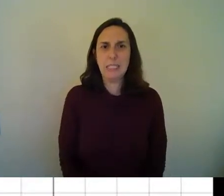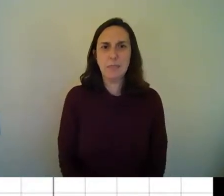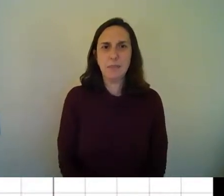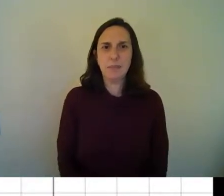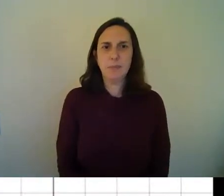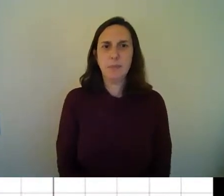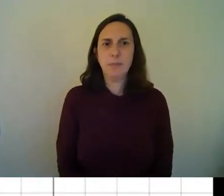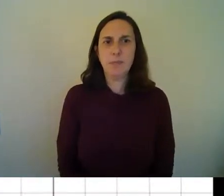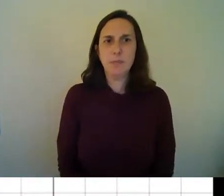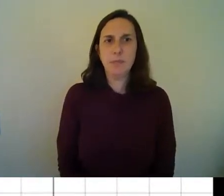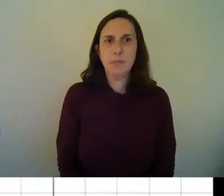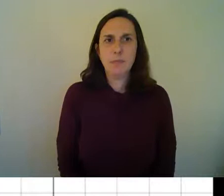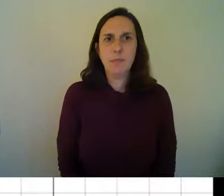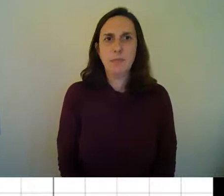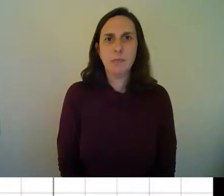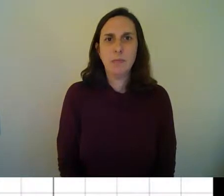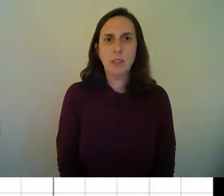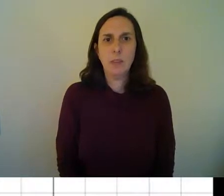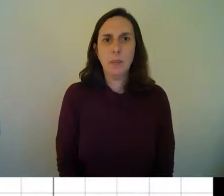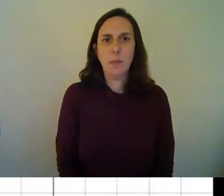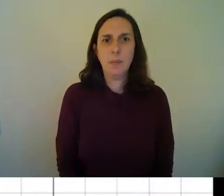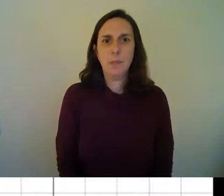So P of x